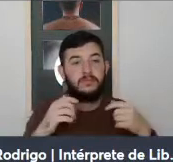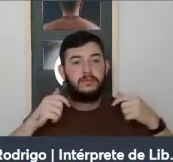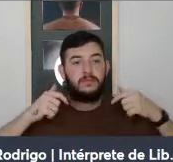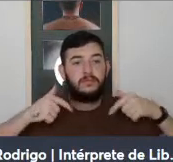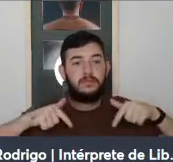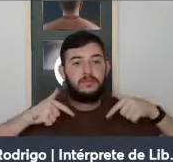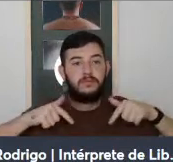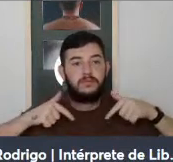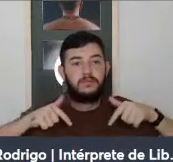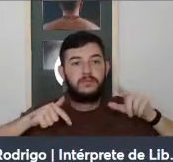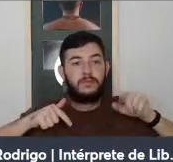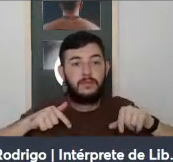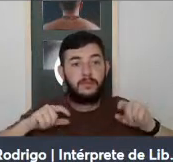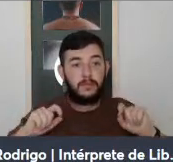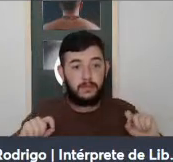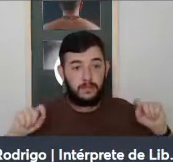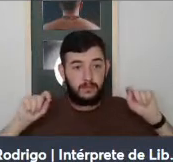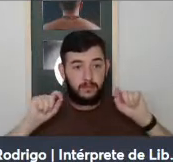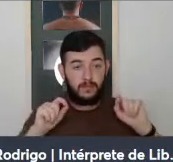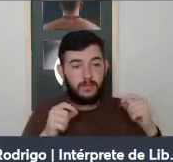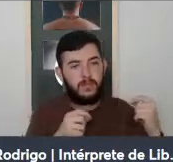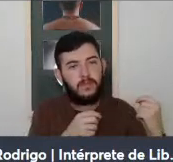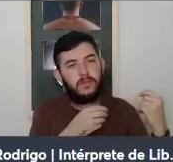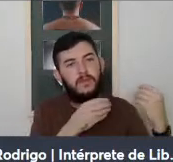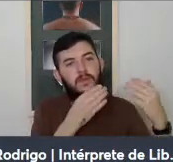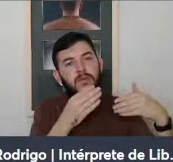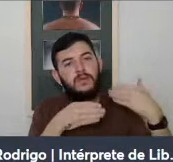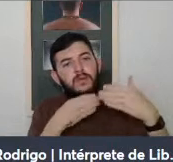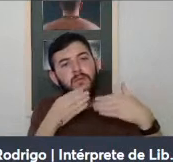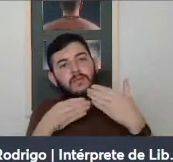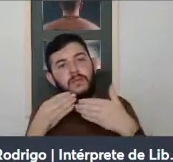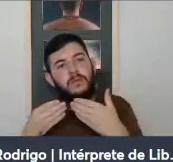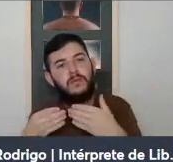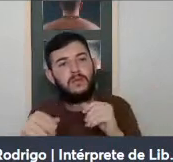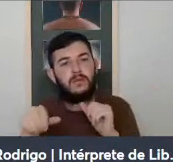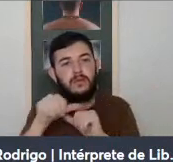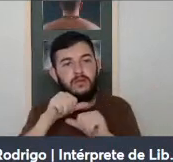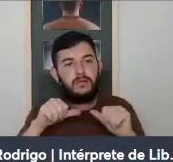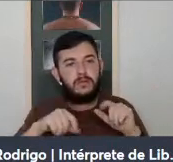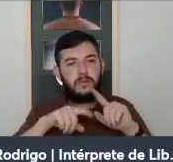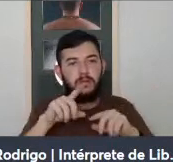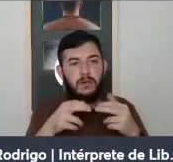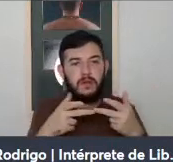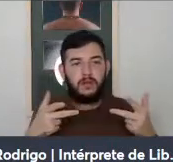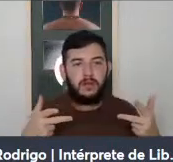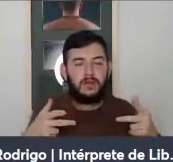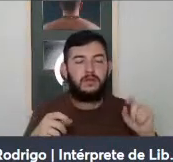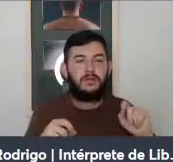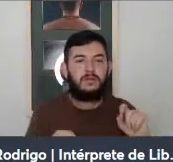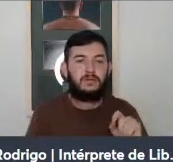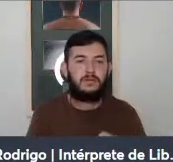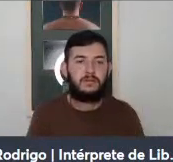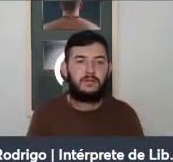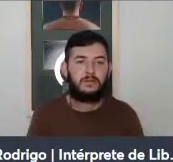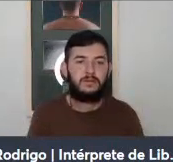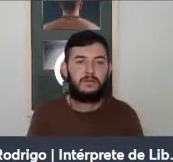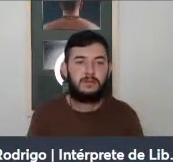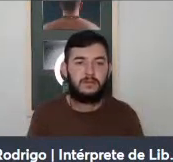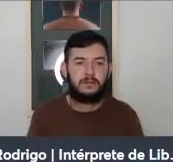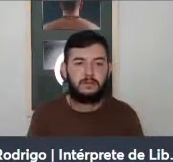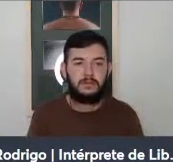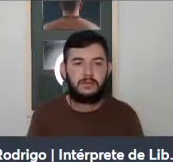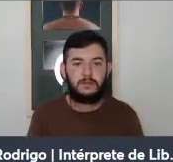um processo de transformar materiais e recursos. I want